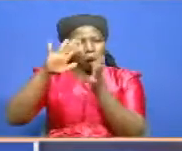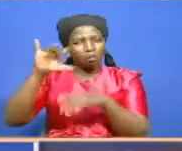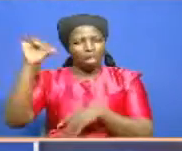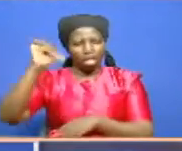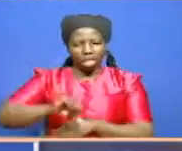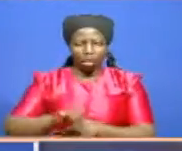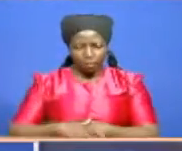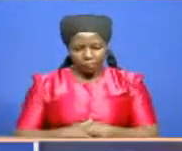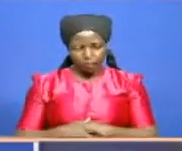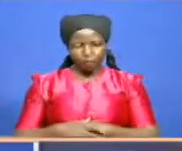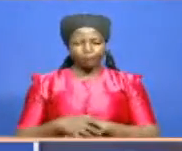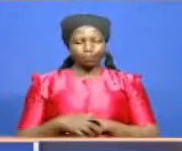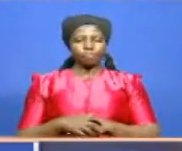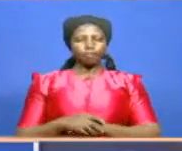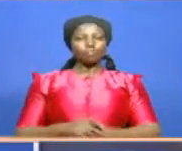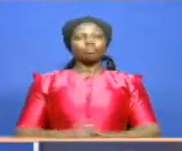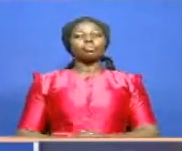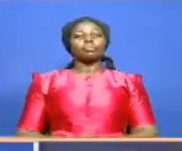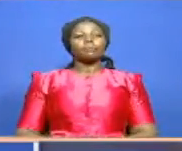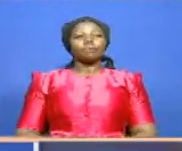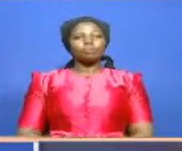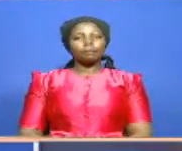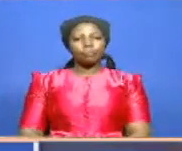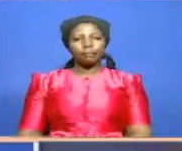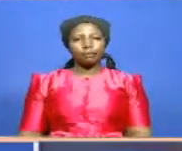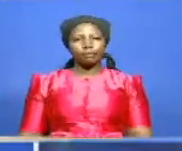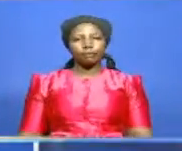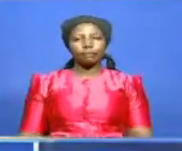Kamche Menza for Channel One News.